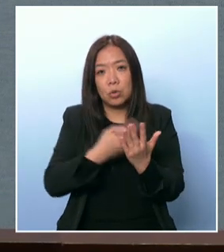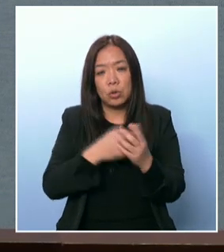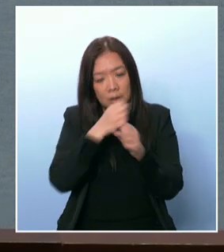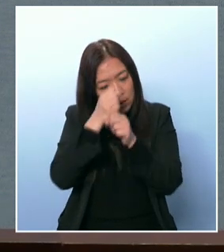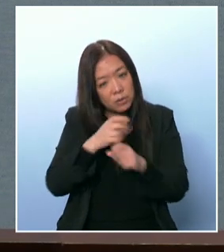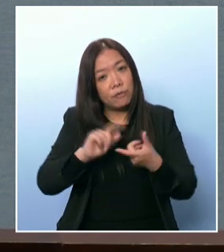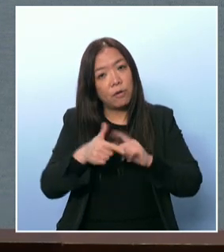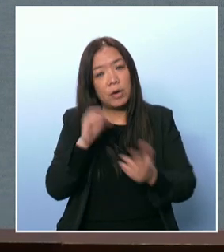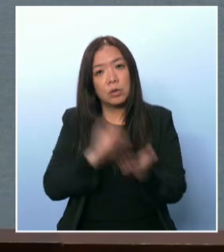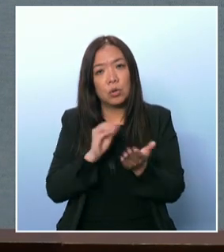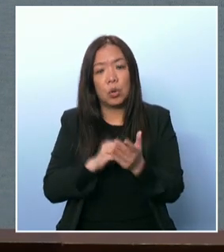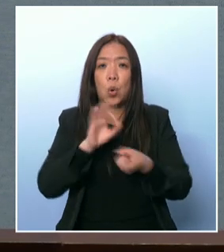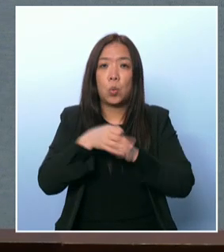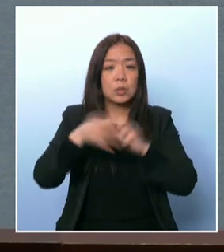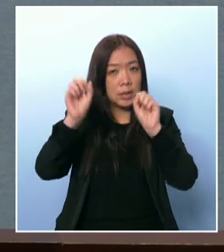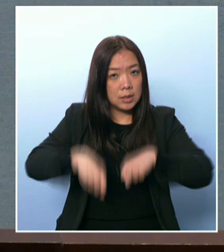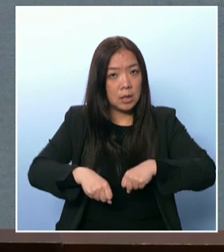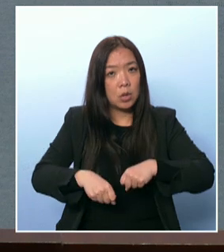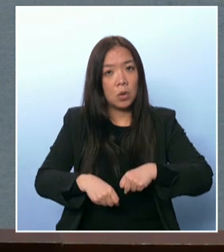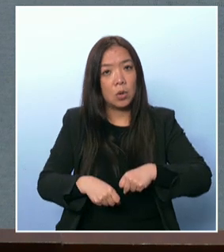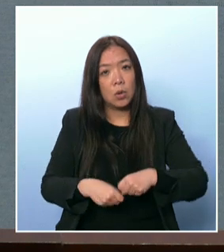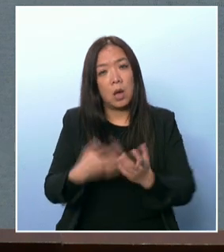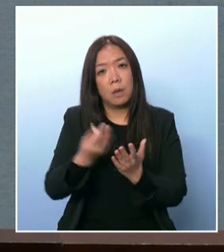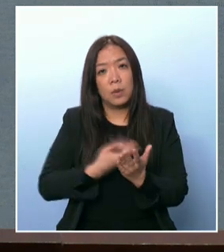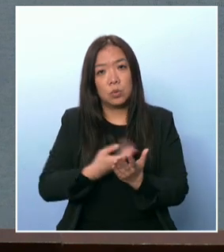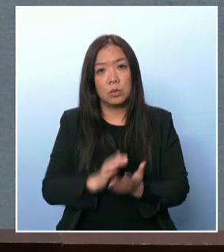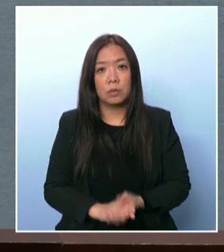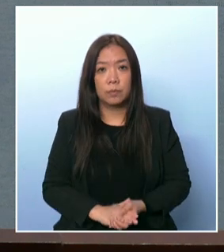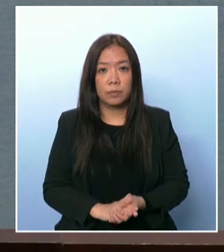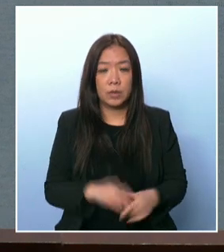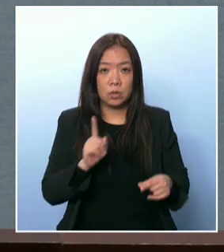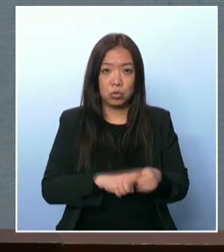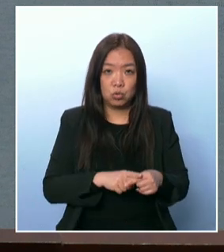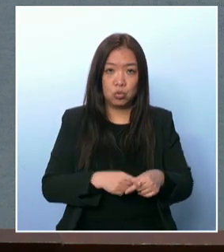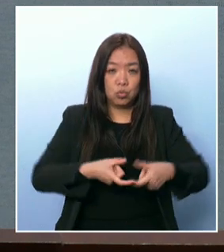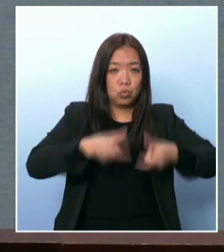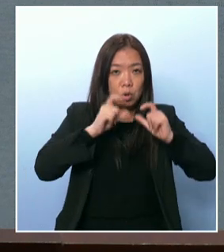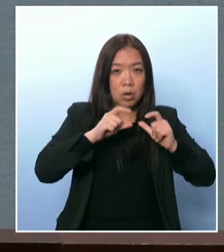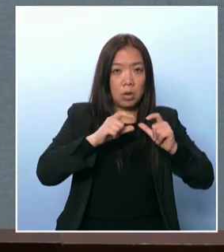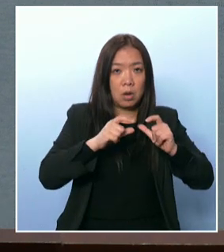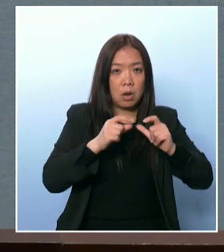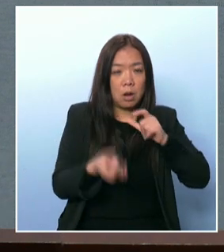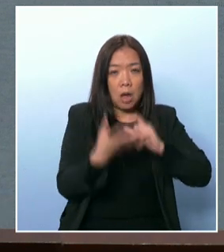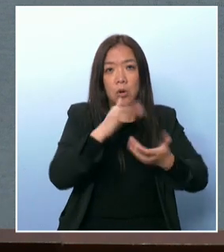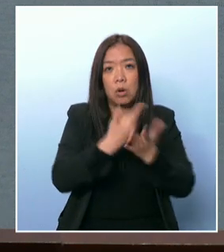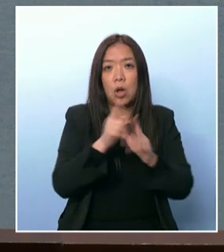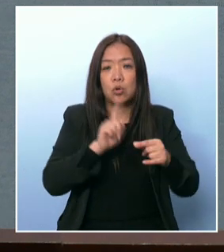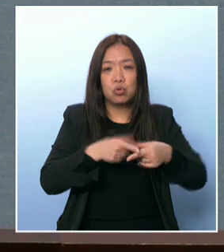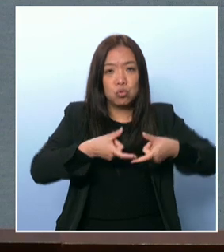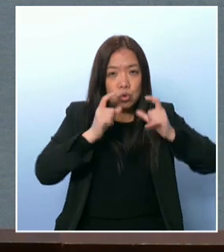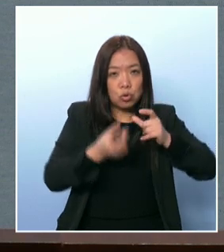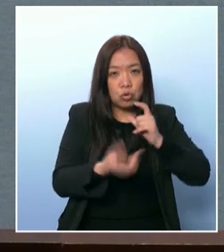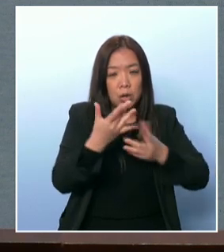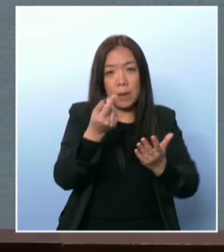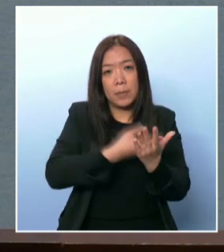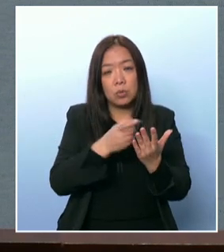Now, the DH has already sought to establish an internationally acceptable standard for medicine.